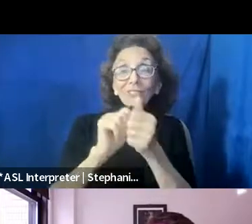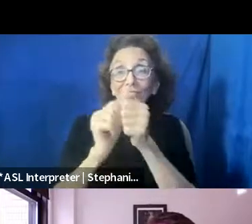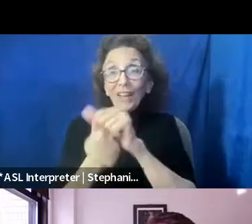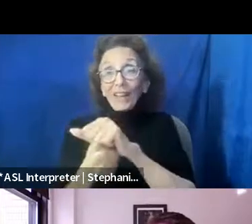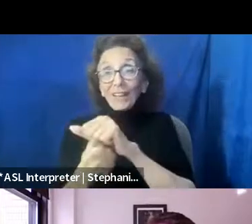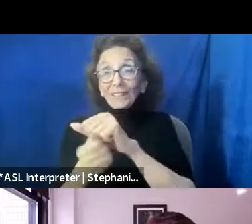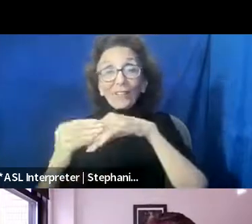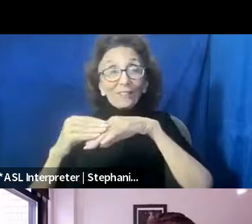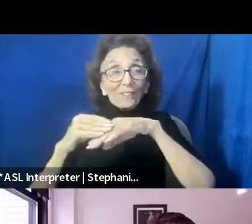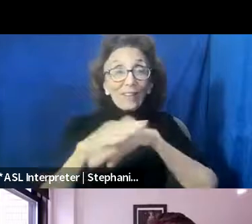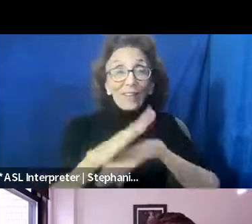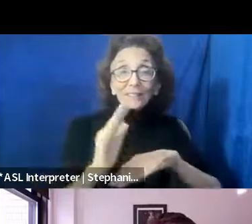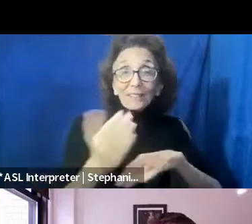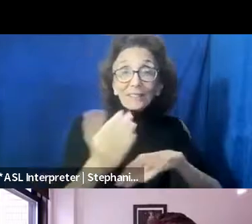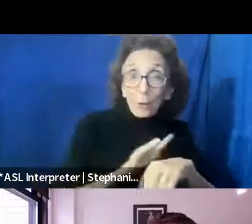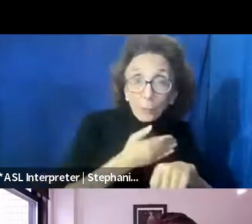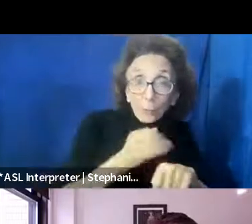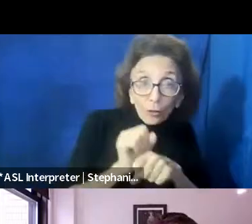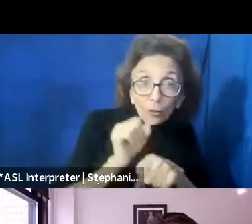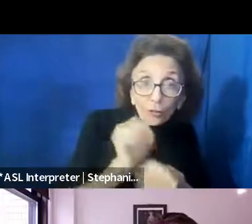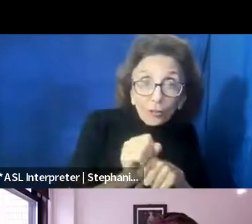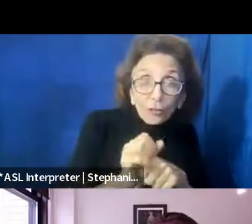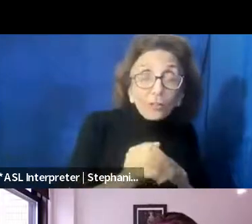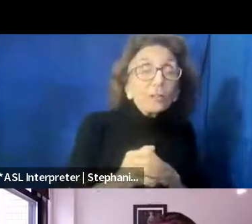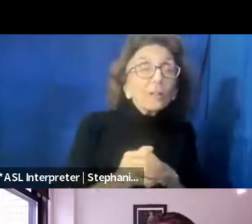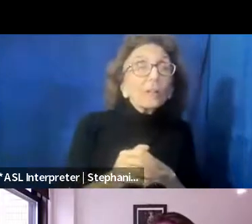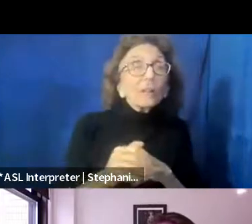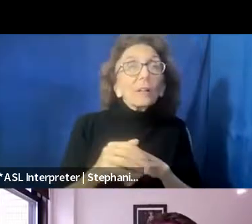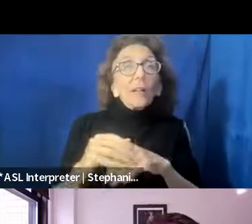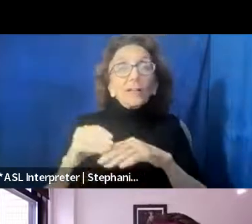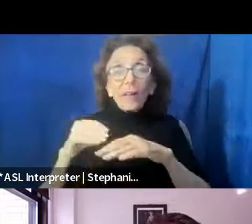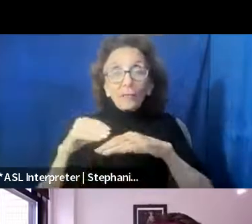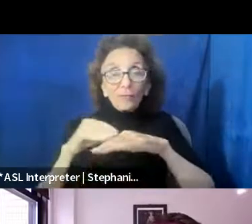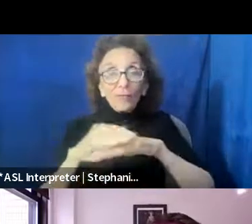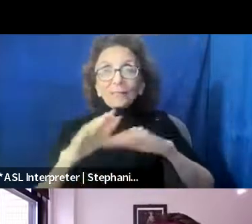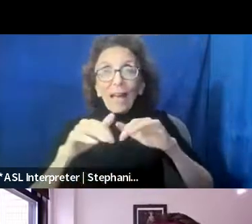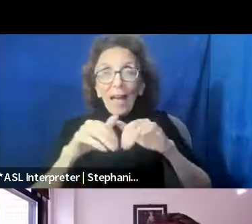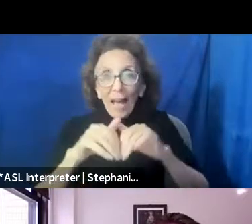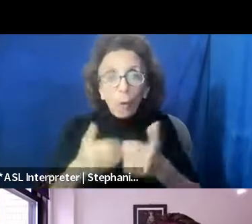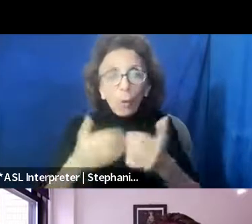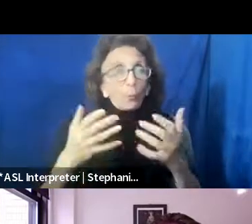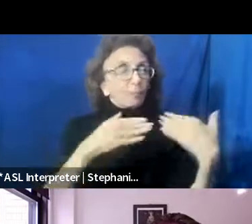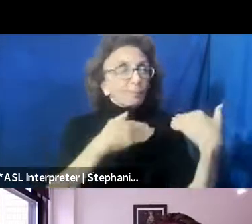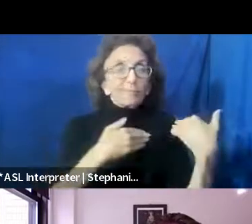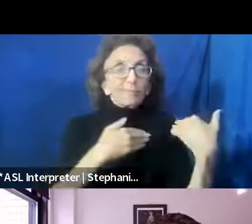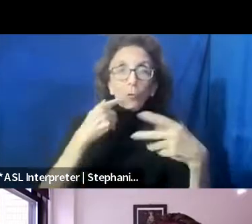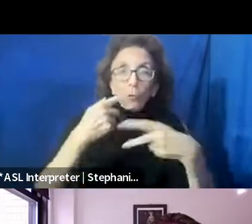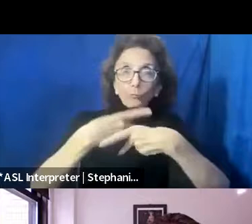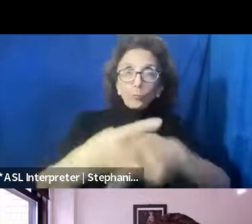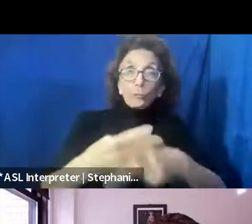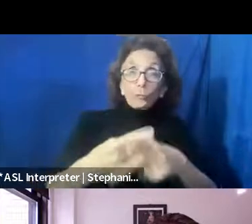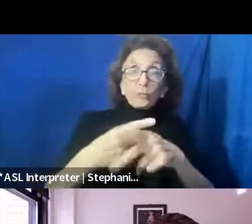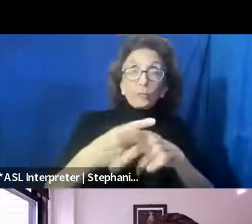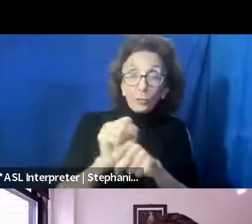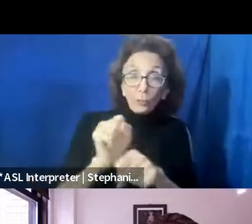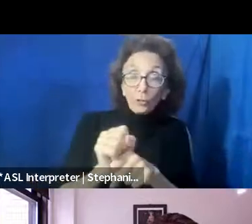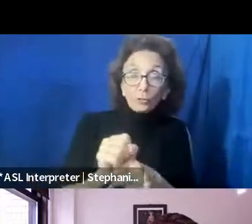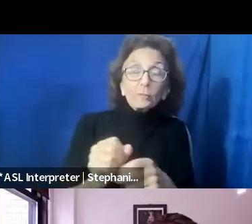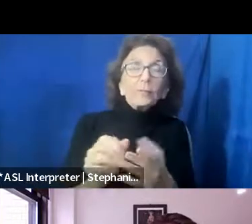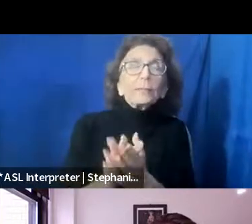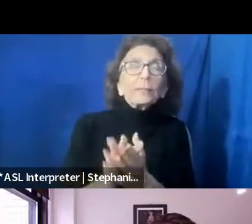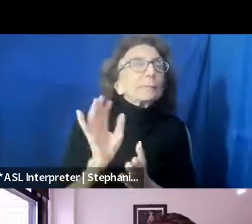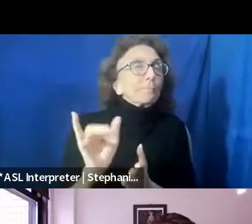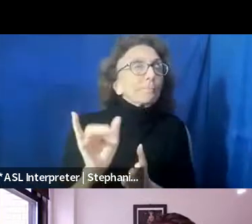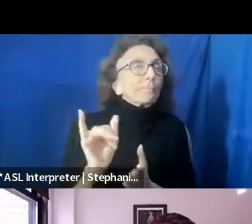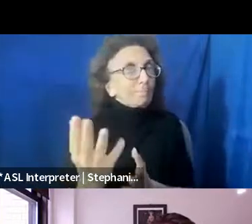how we work and how we're producing work and things like that, is we've